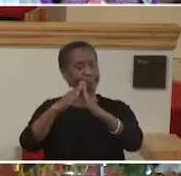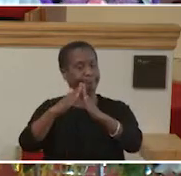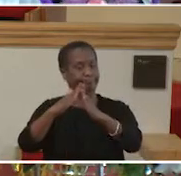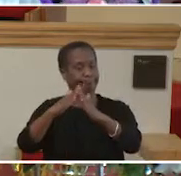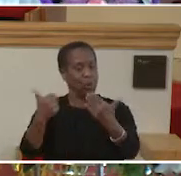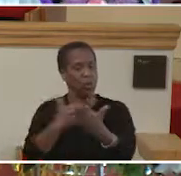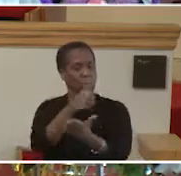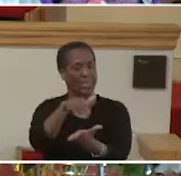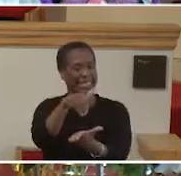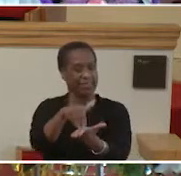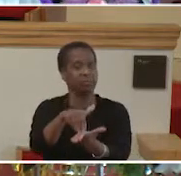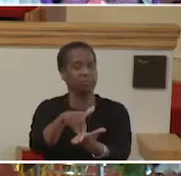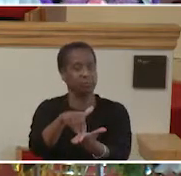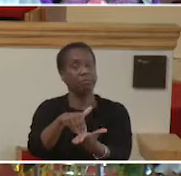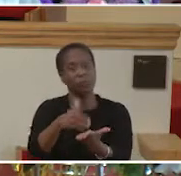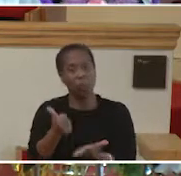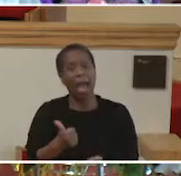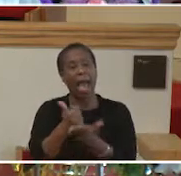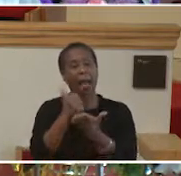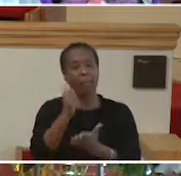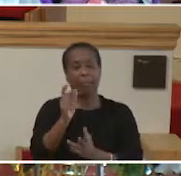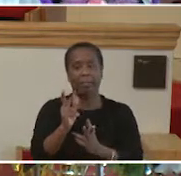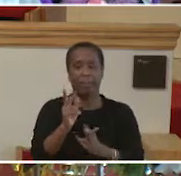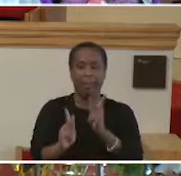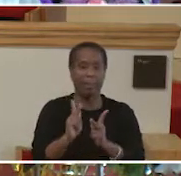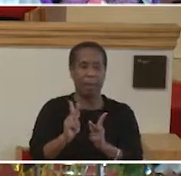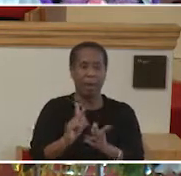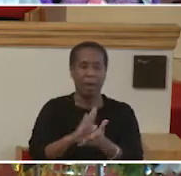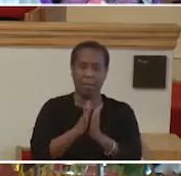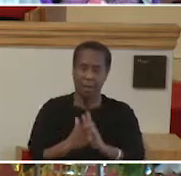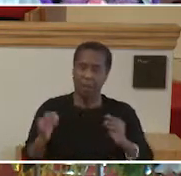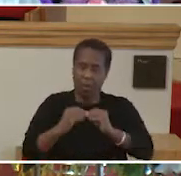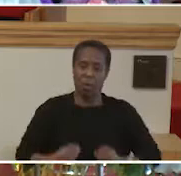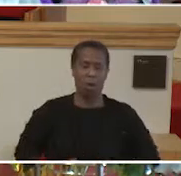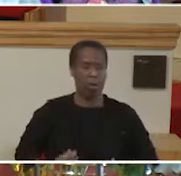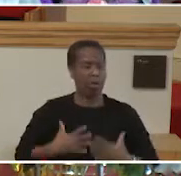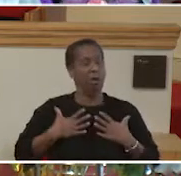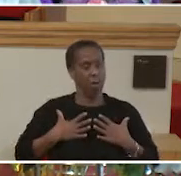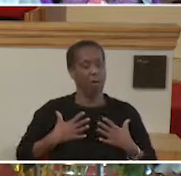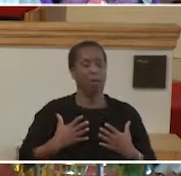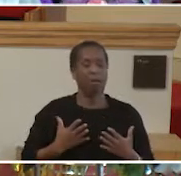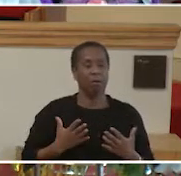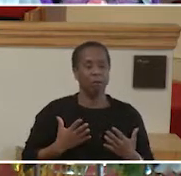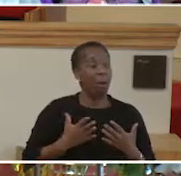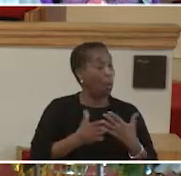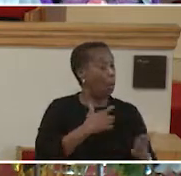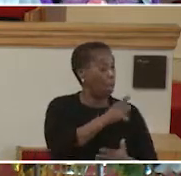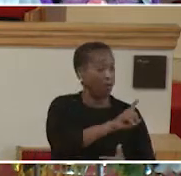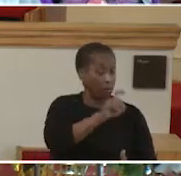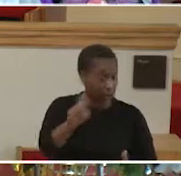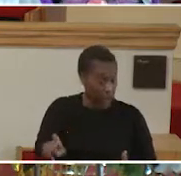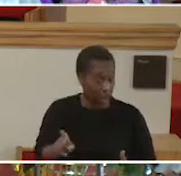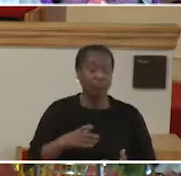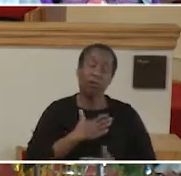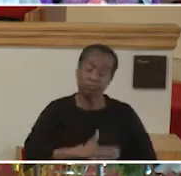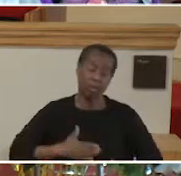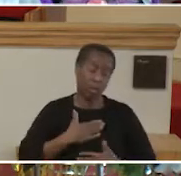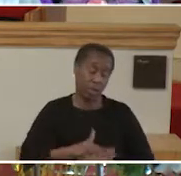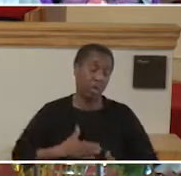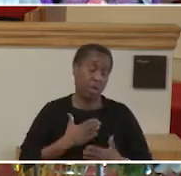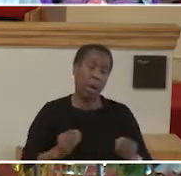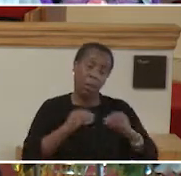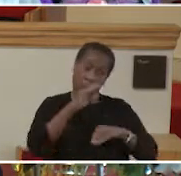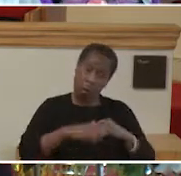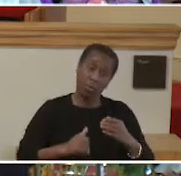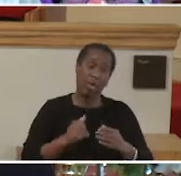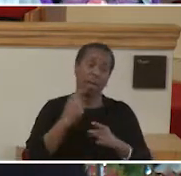vitalized and that they can get a leg up on life again. Whatever you give is appreciated. It is above your